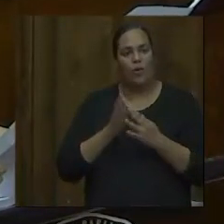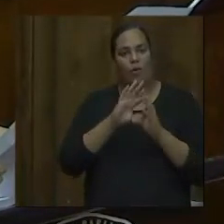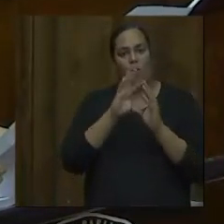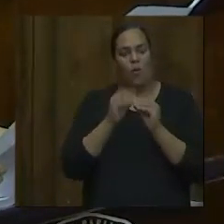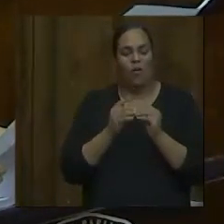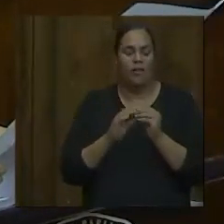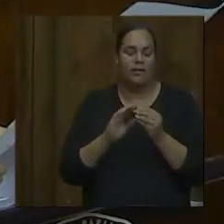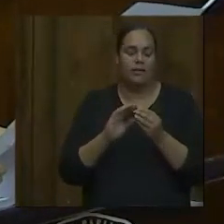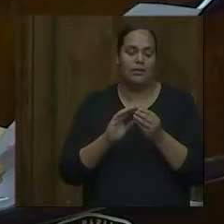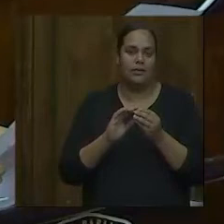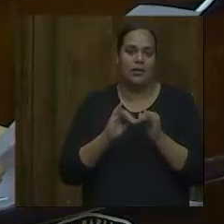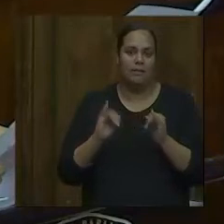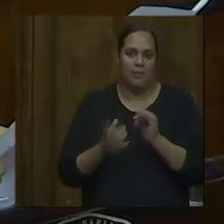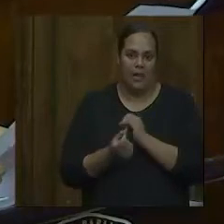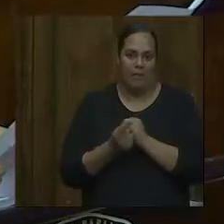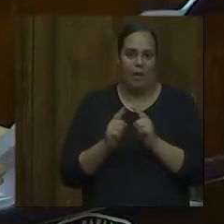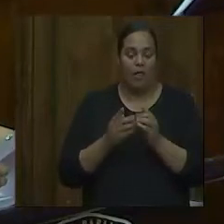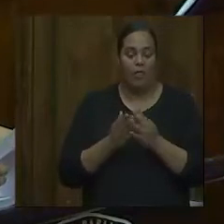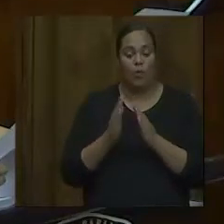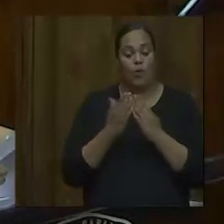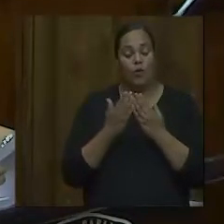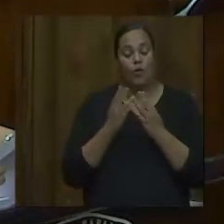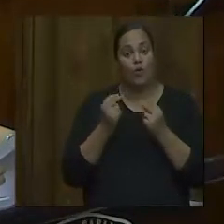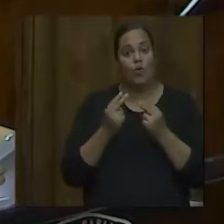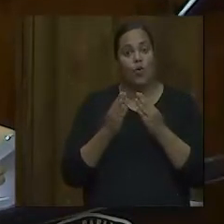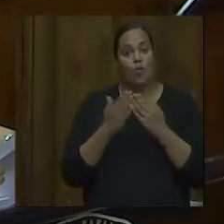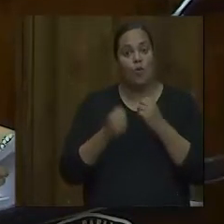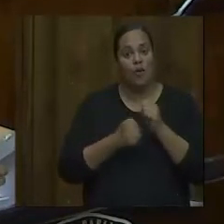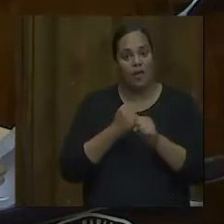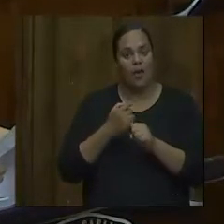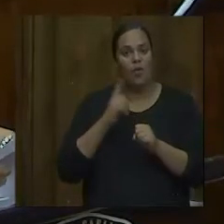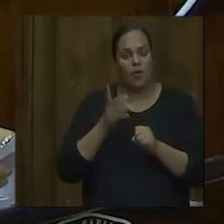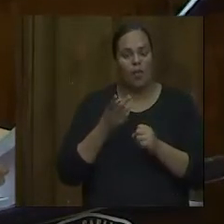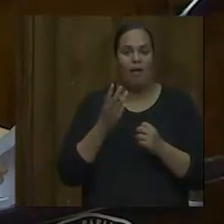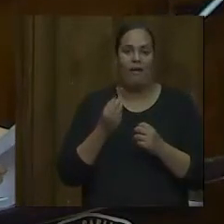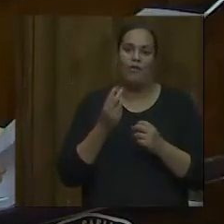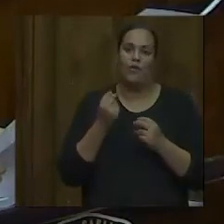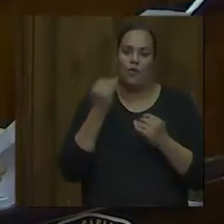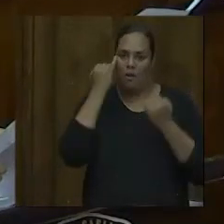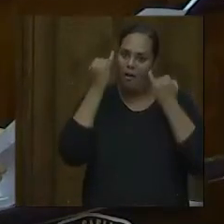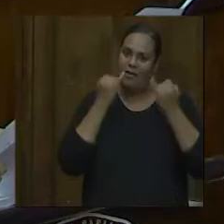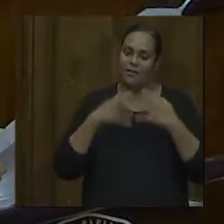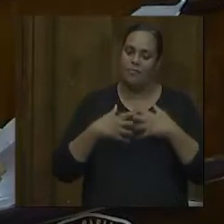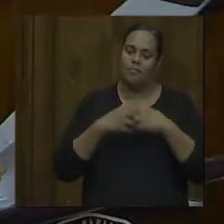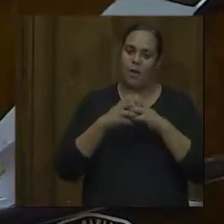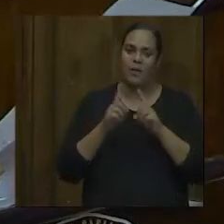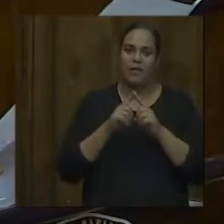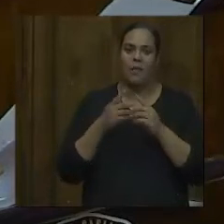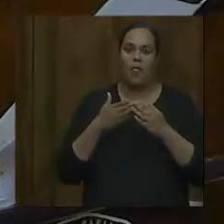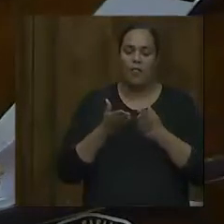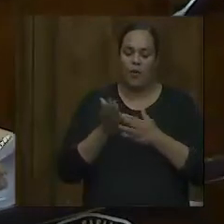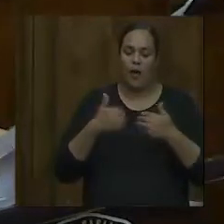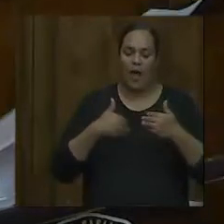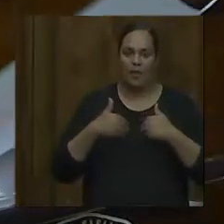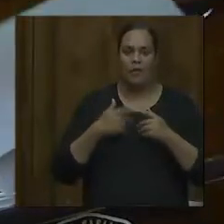te verseker. Gedurende die nuwe boekjaar sal die departement sy intervensies en ondersteuning versterk, insluitende die registrasie